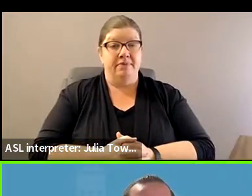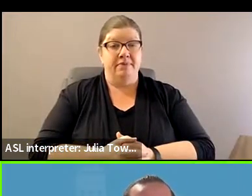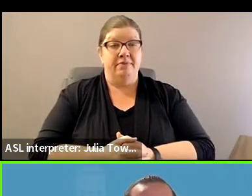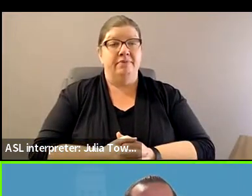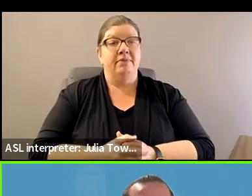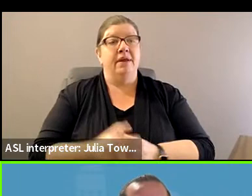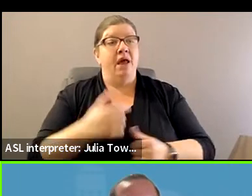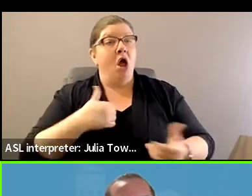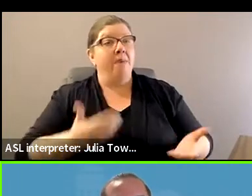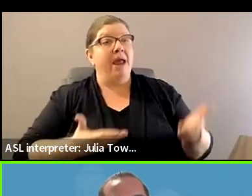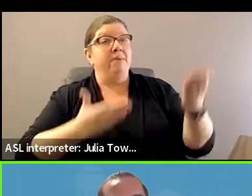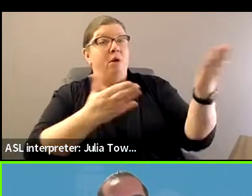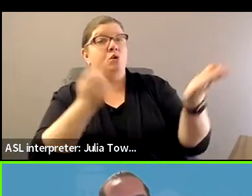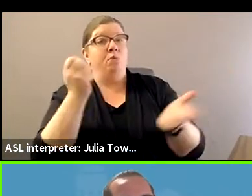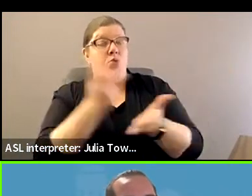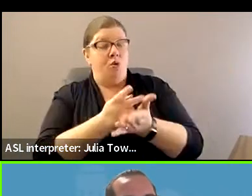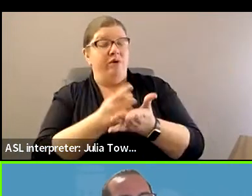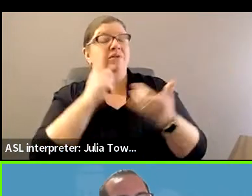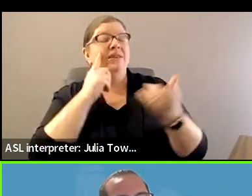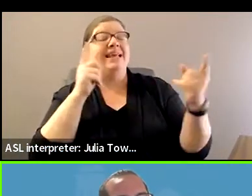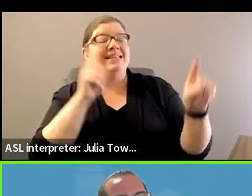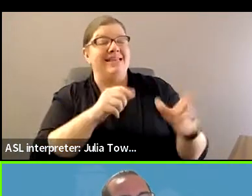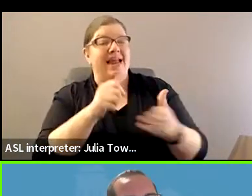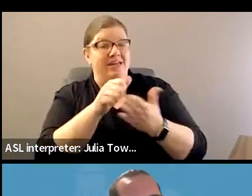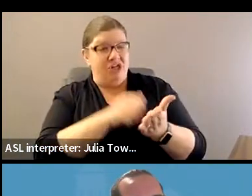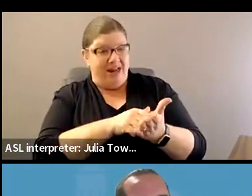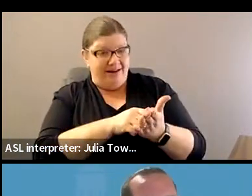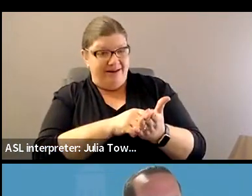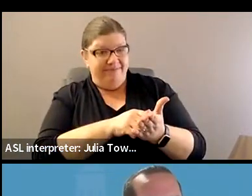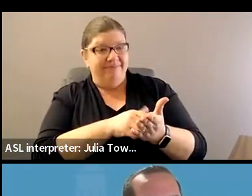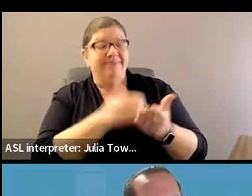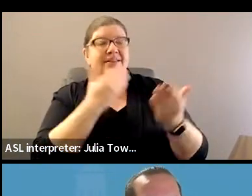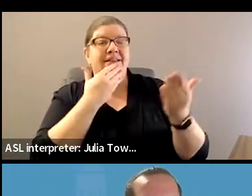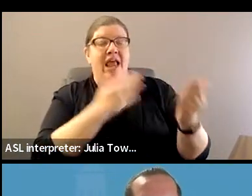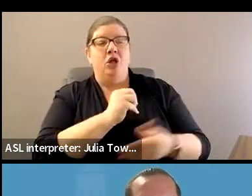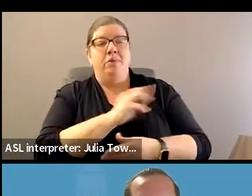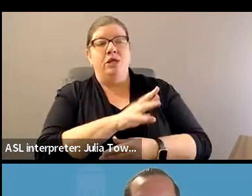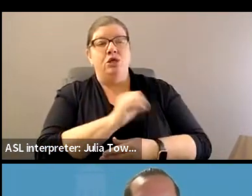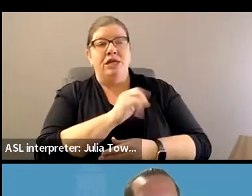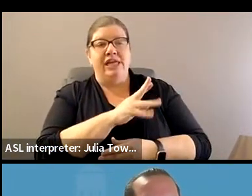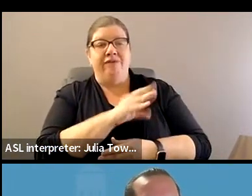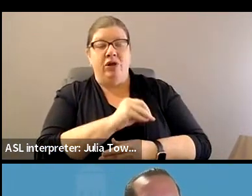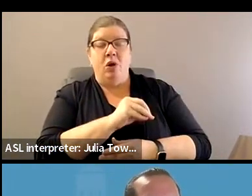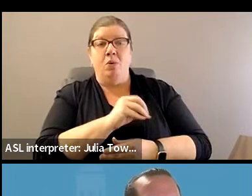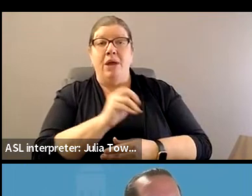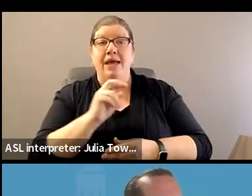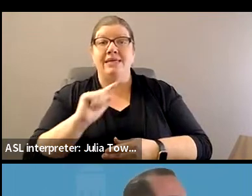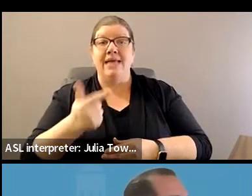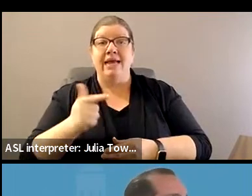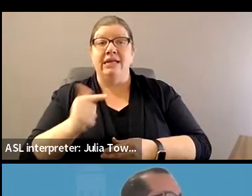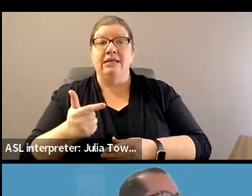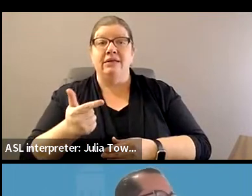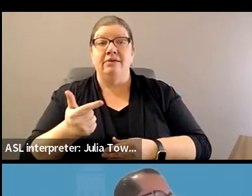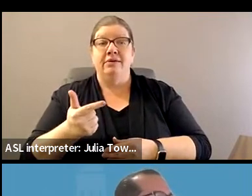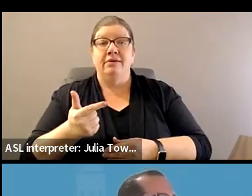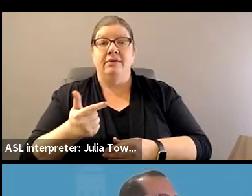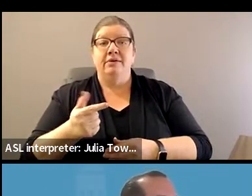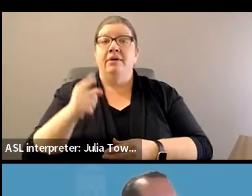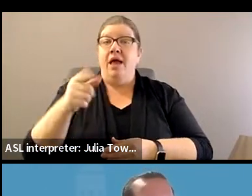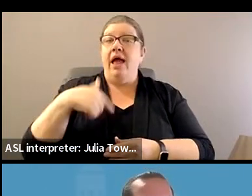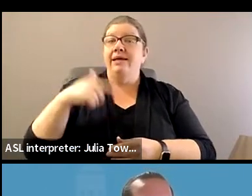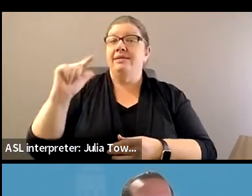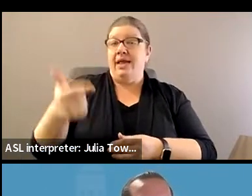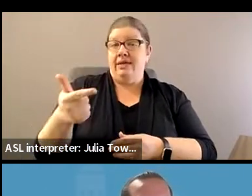I'll make the motion to approve the consent agenda. Okay, Mr. Escobedo motion, and do I hear a second? I